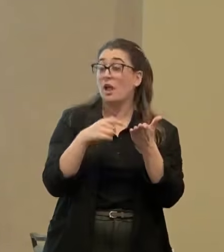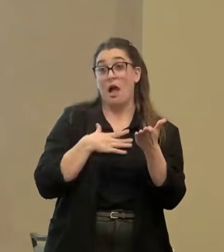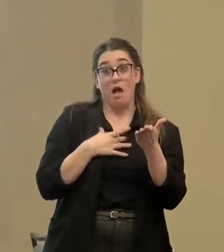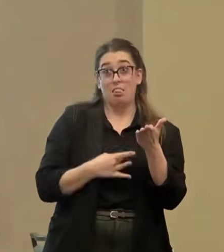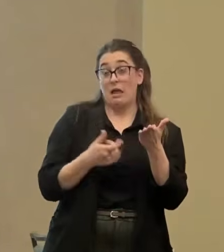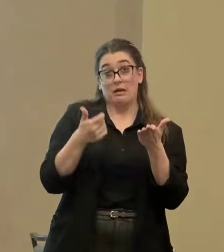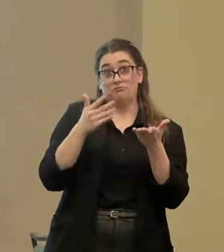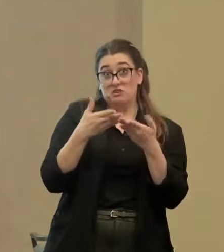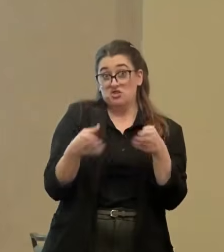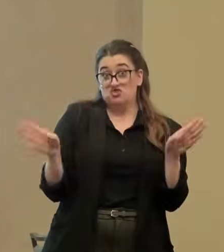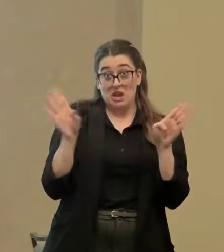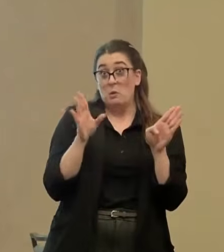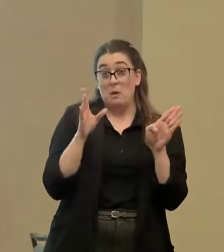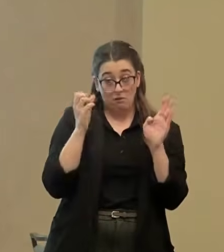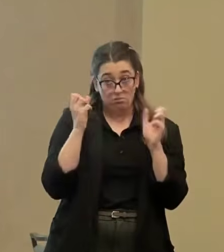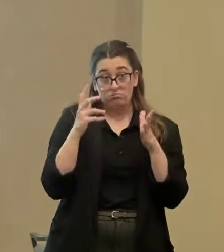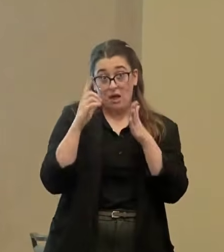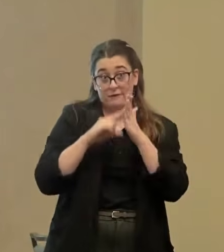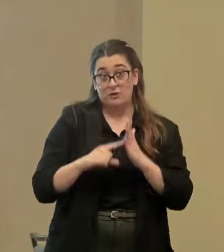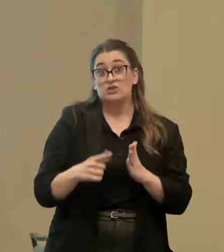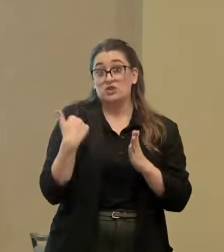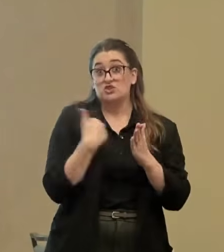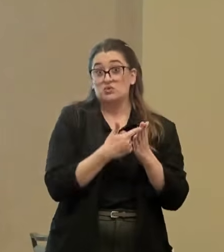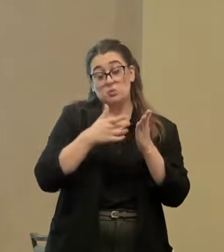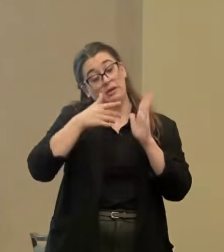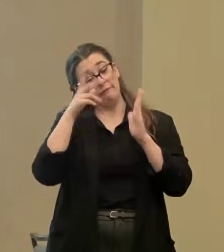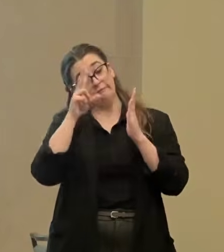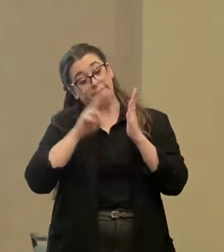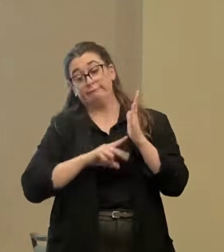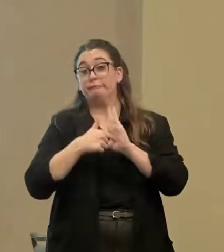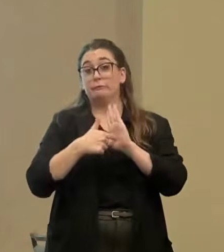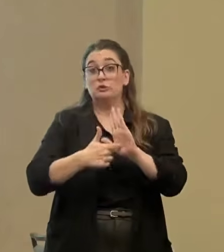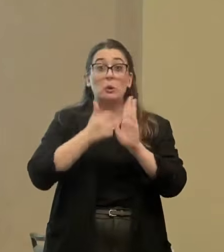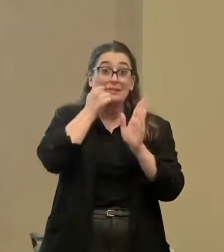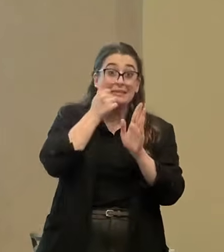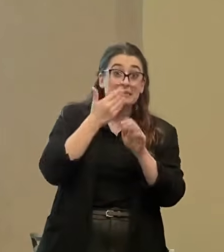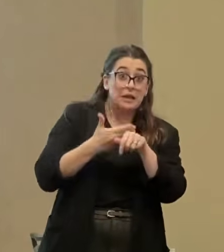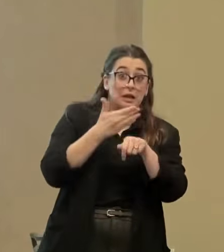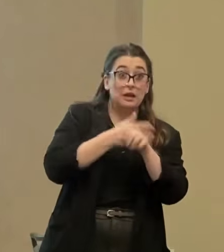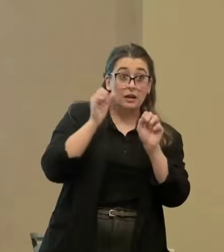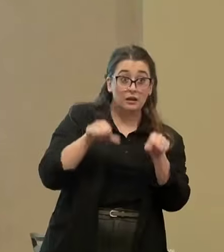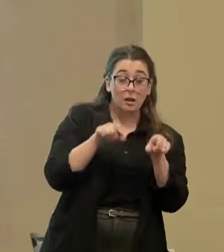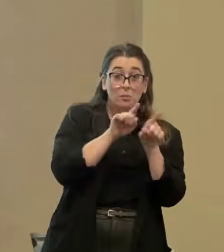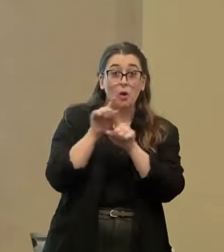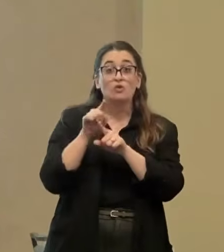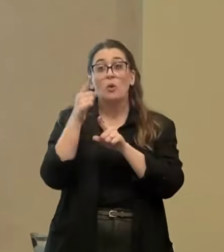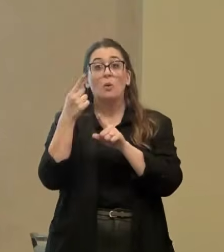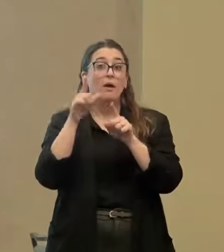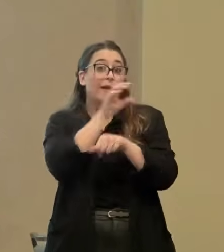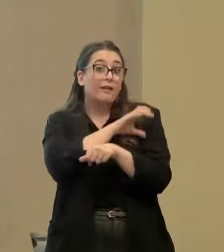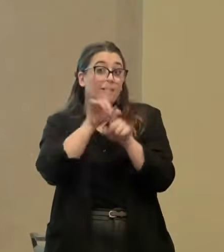therapy overall. We've done a lot of research that shows that it helps not only the skin, but there was a trial